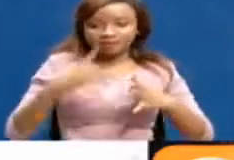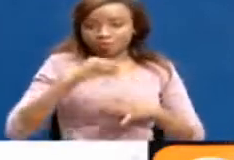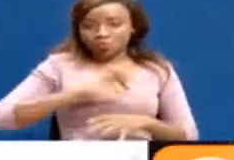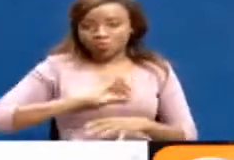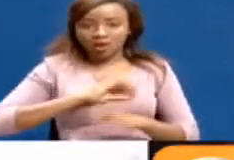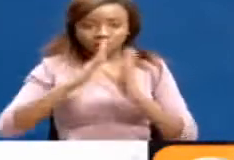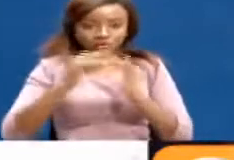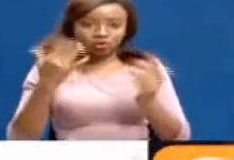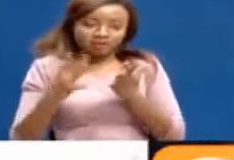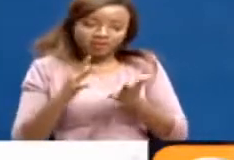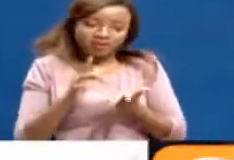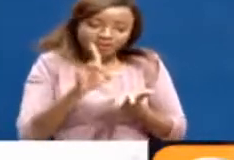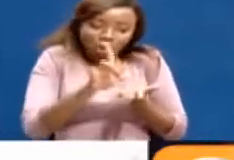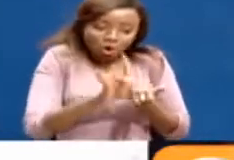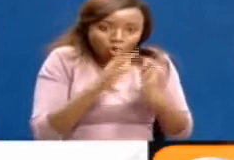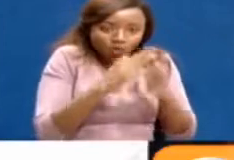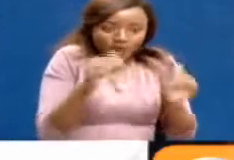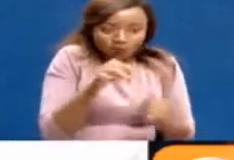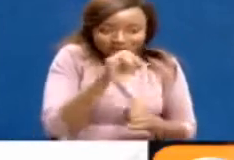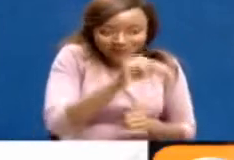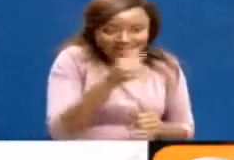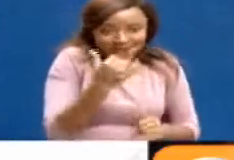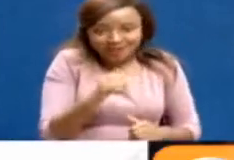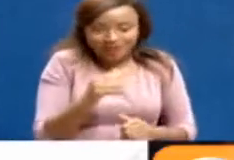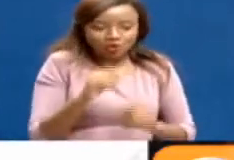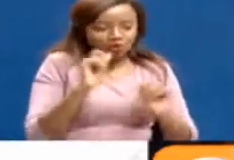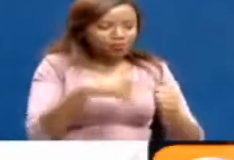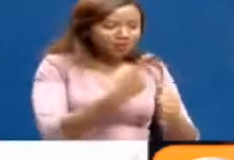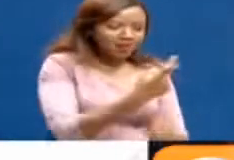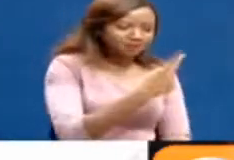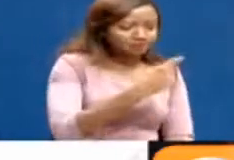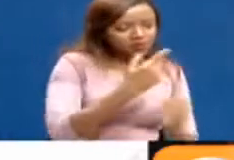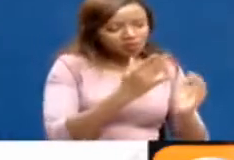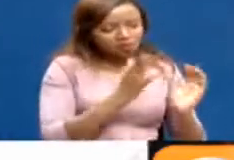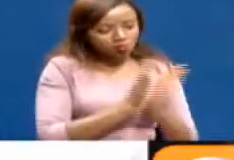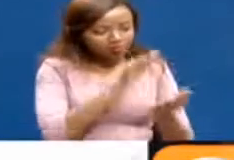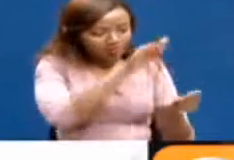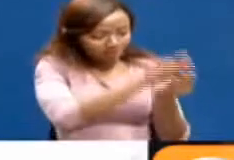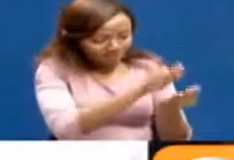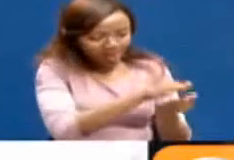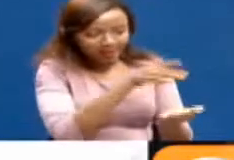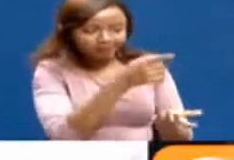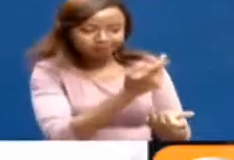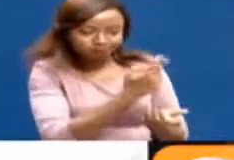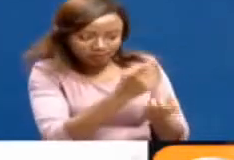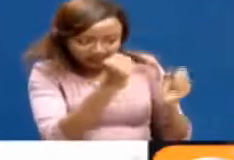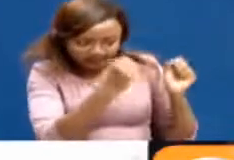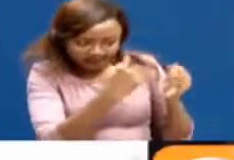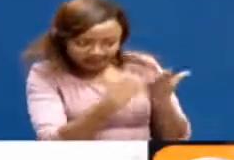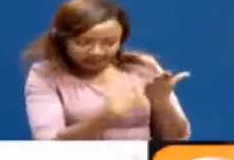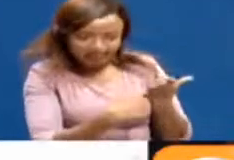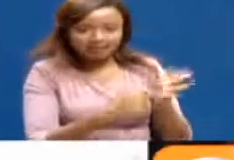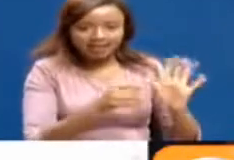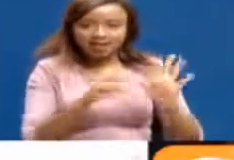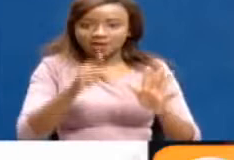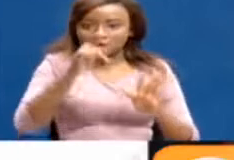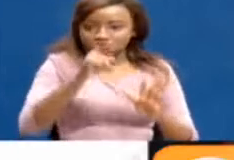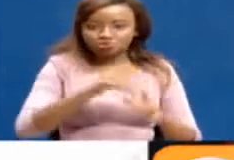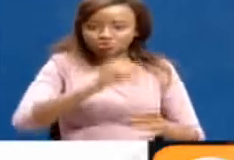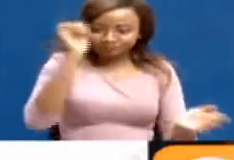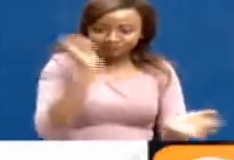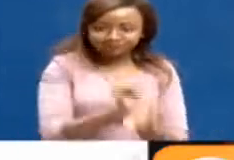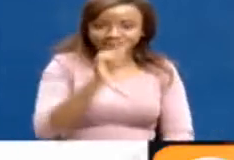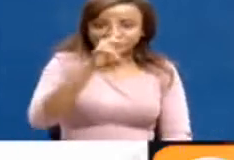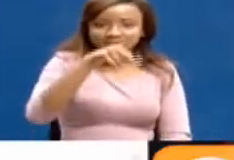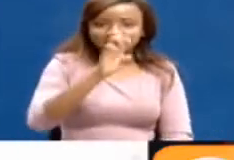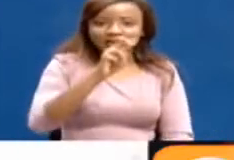have mortgages, to be able to re-amortize those mortgages with their banks. For the banks to say, within this period, one, we're not going to charge you penalties, we are going to